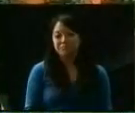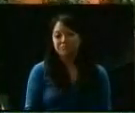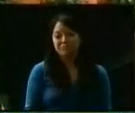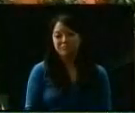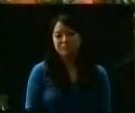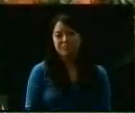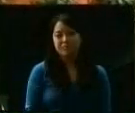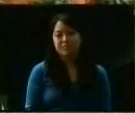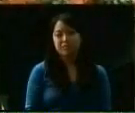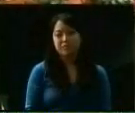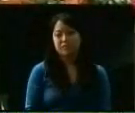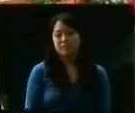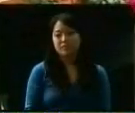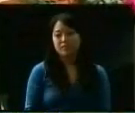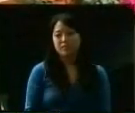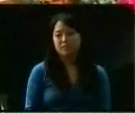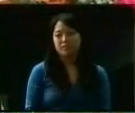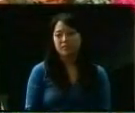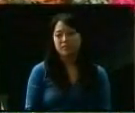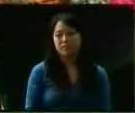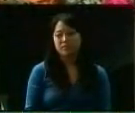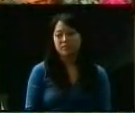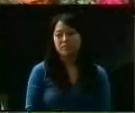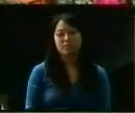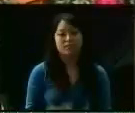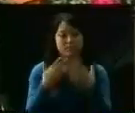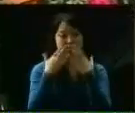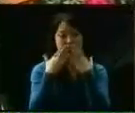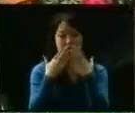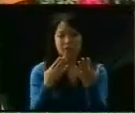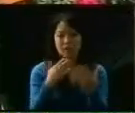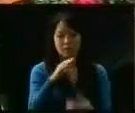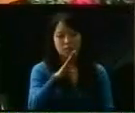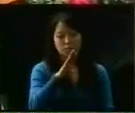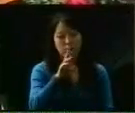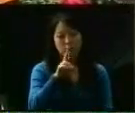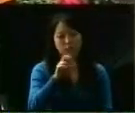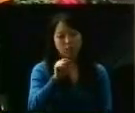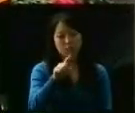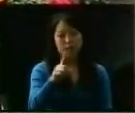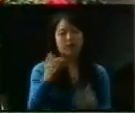Seeing no other lights. Thank you, Brad. Michael Conrad.